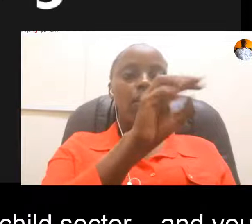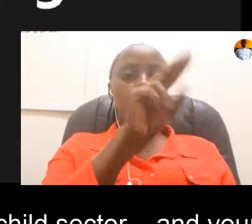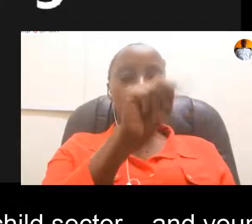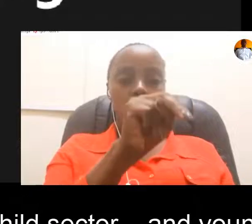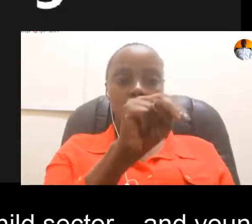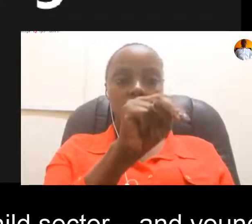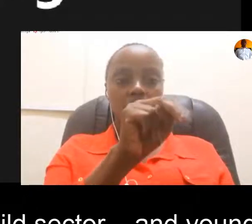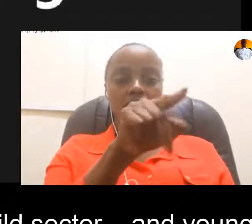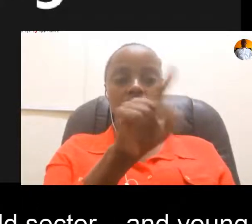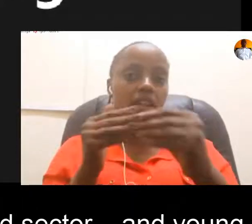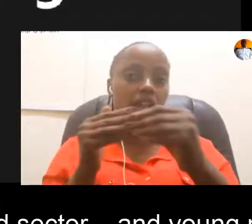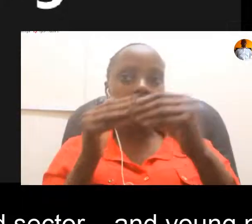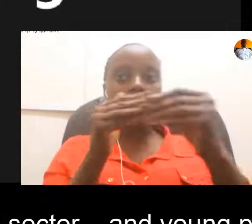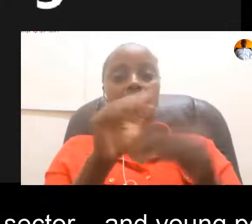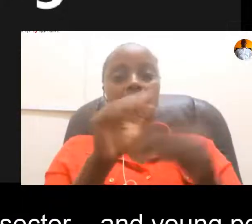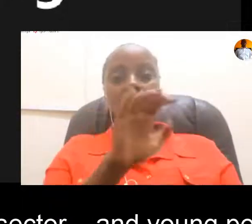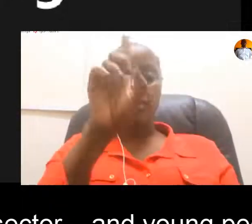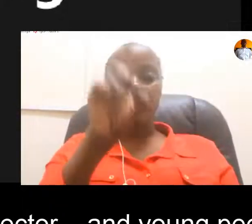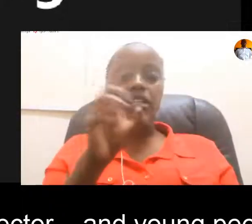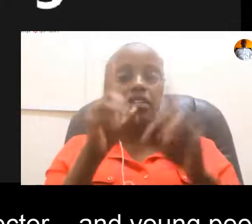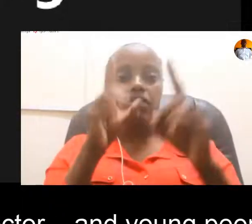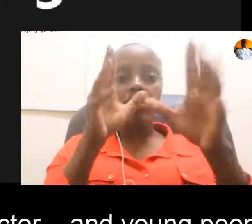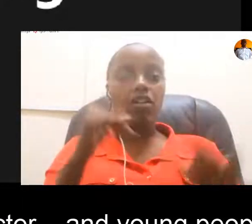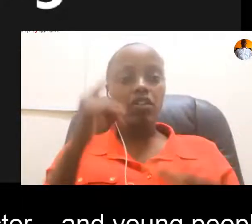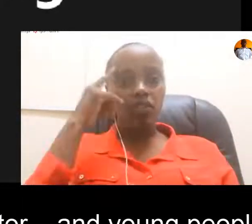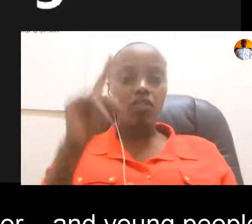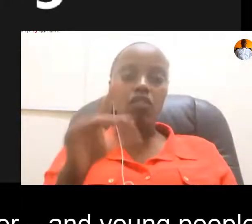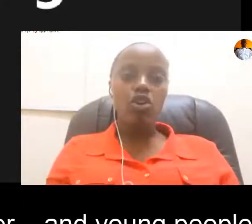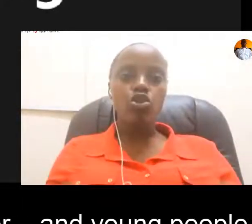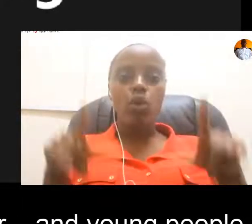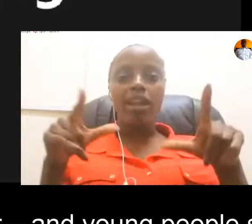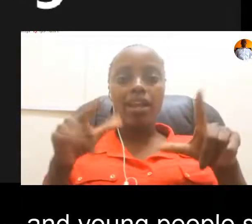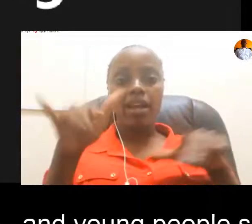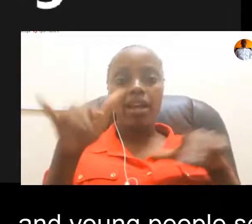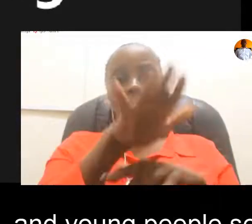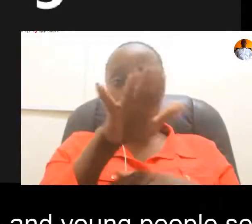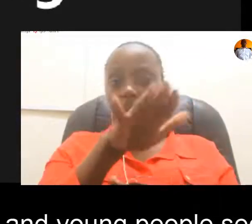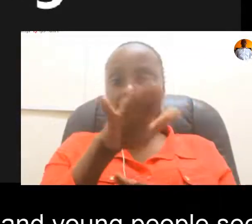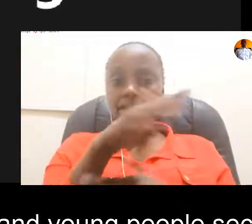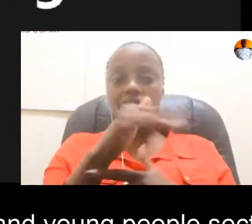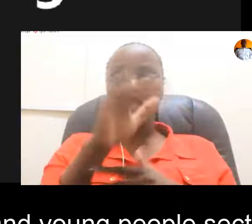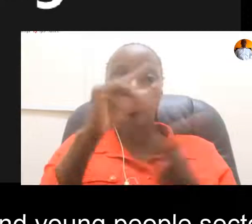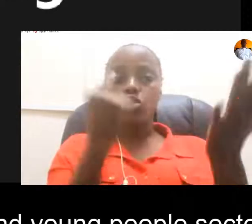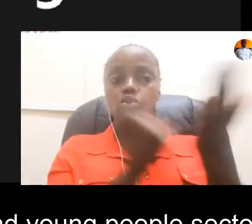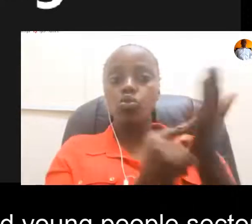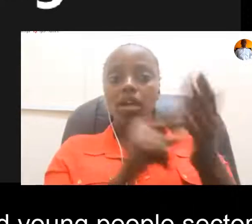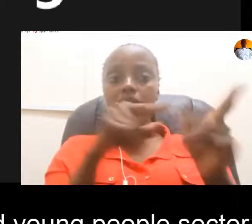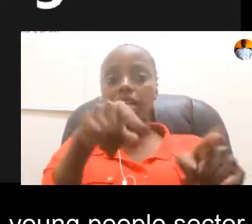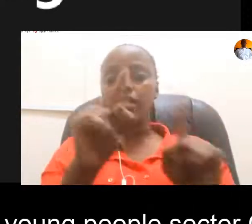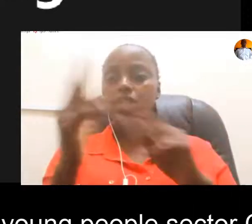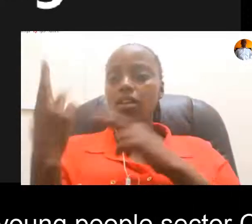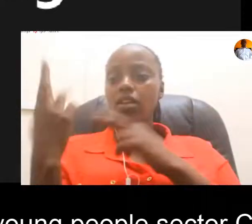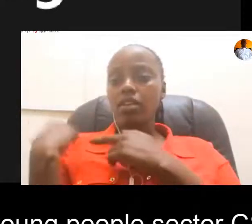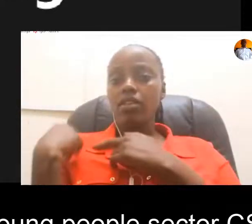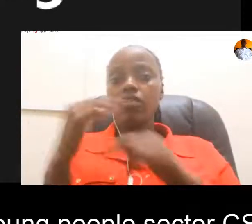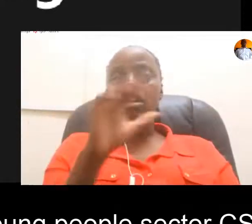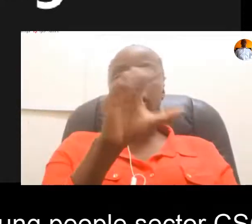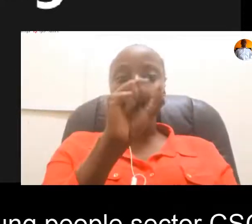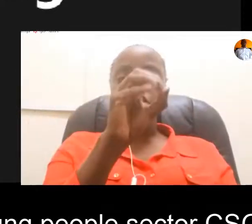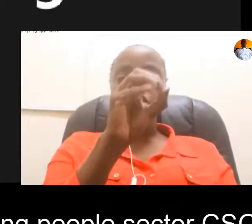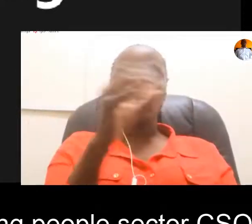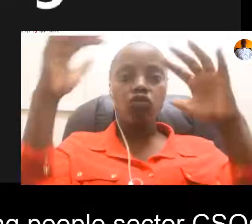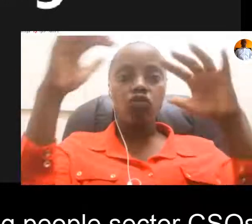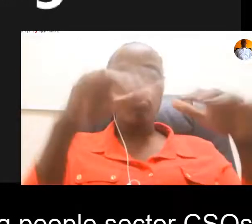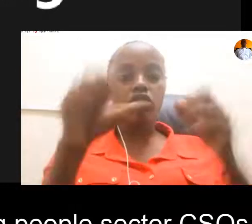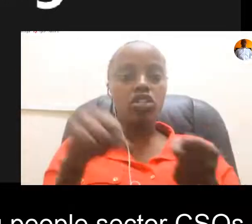lead executive director of Dwelling Places in Uganda. And he will take us through the CSO Forum strategic direction